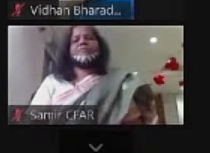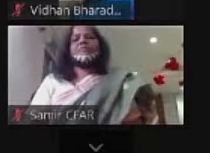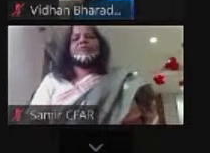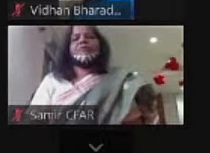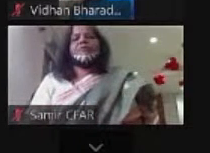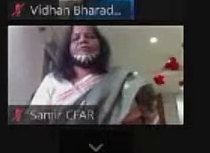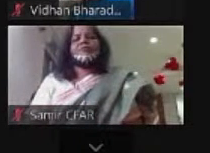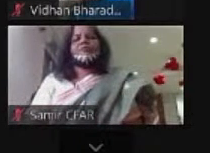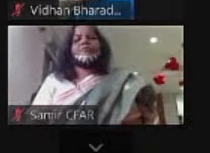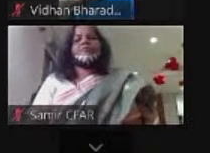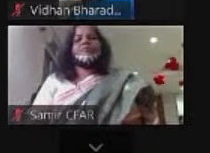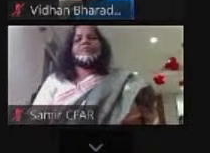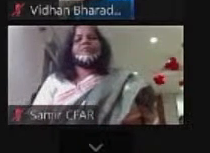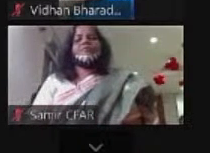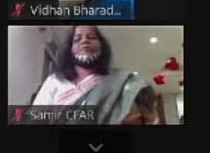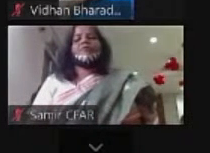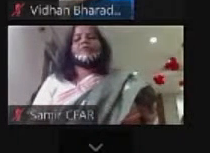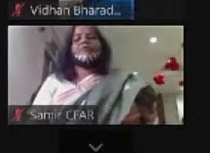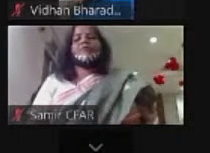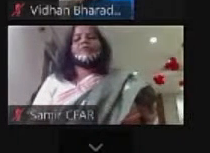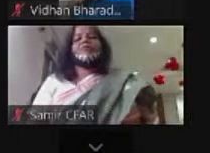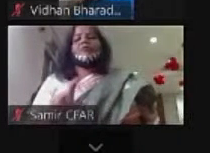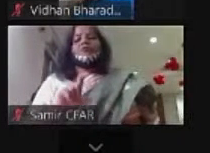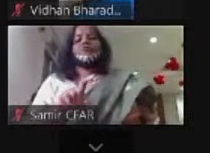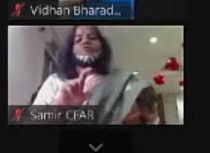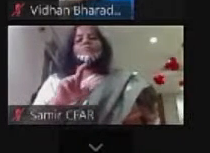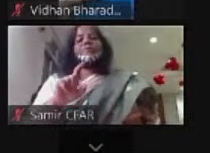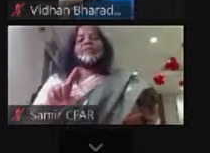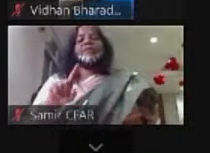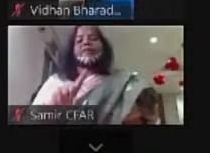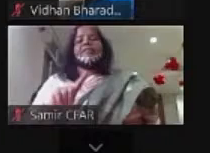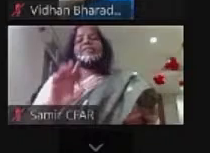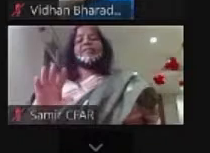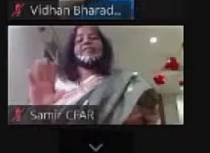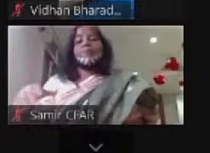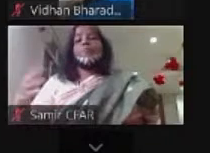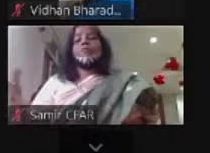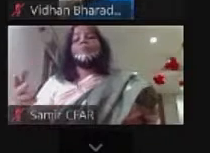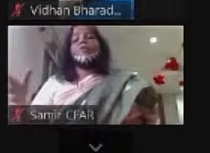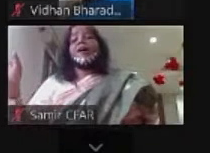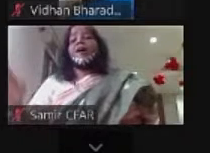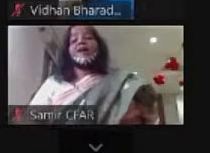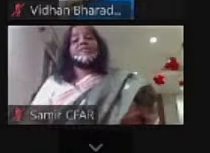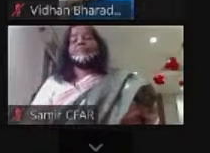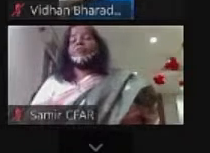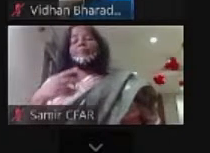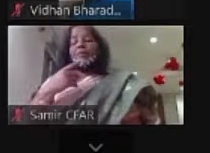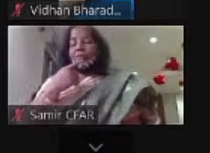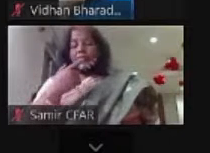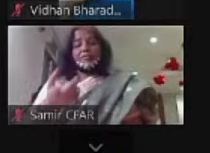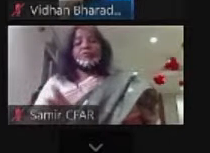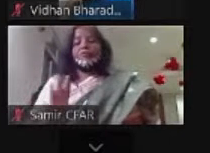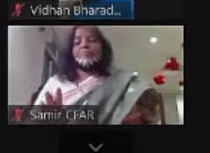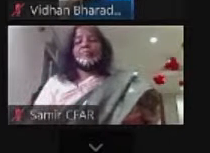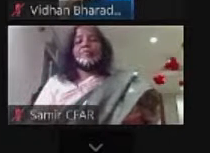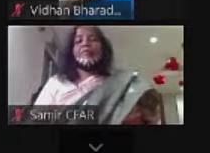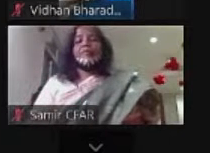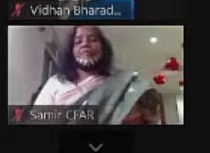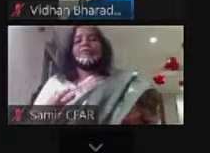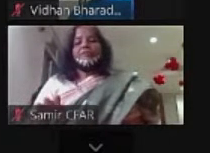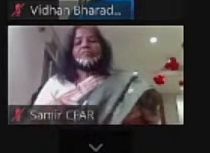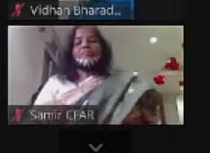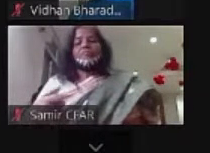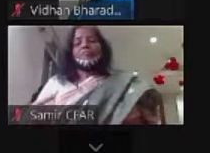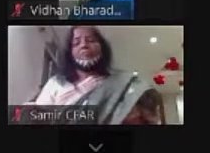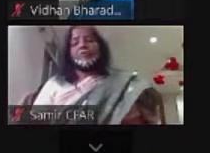could not thereafter continue, and we don't know when the vaccine is going to come and where this pandemic is going to end,